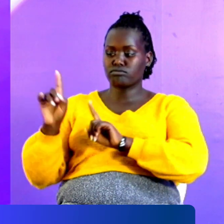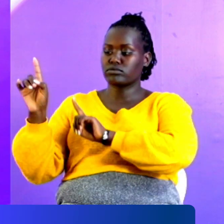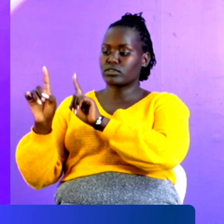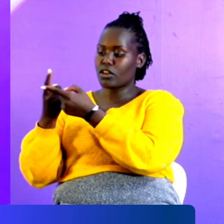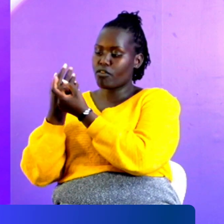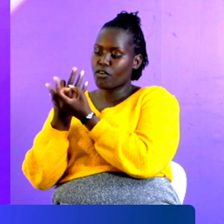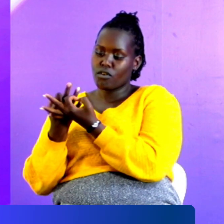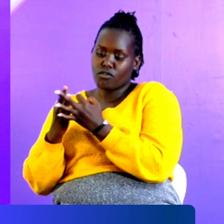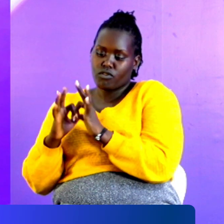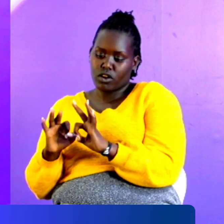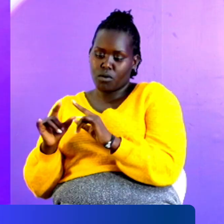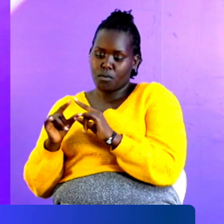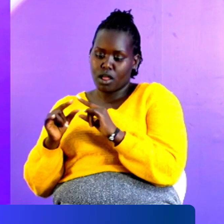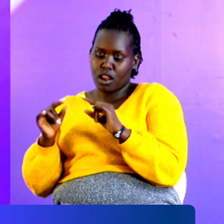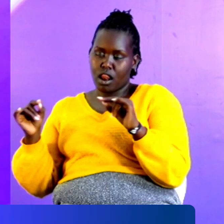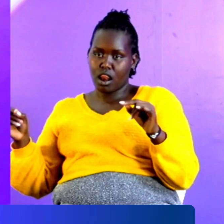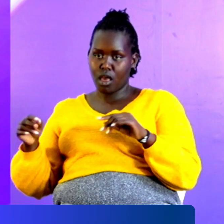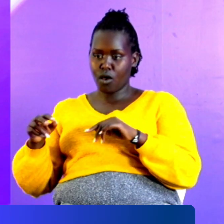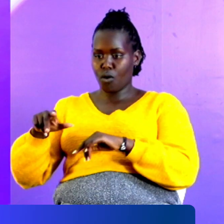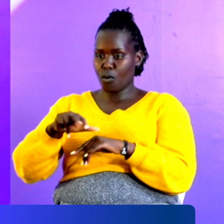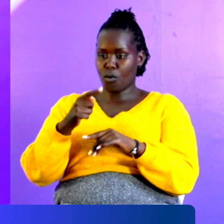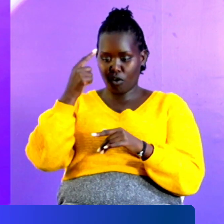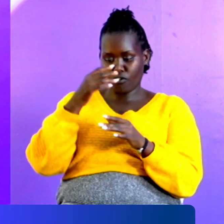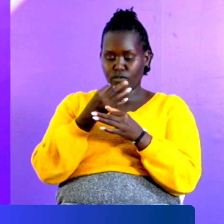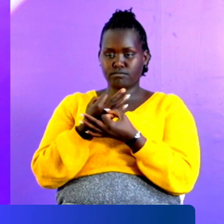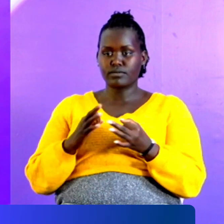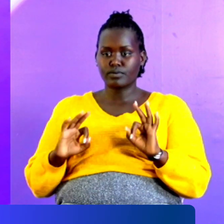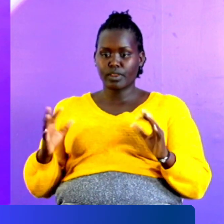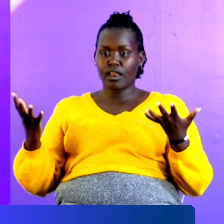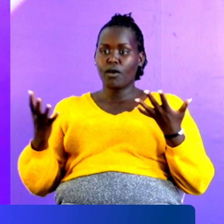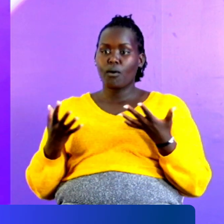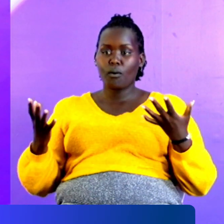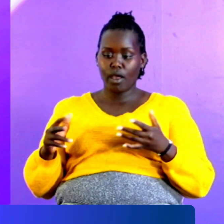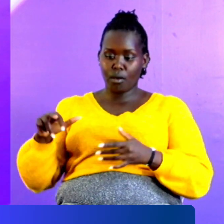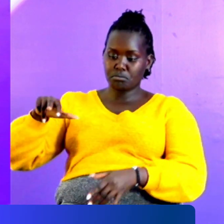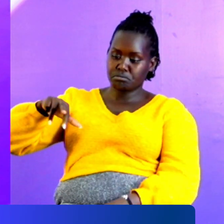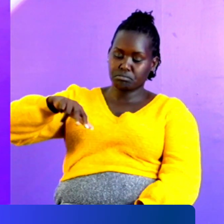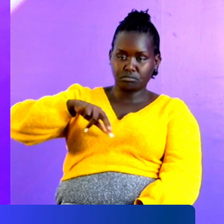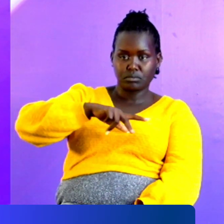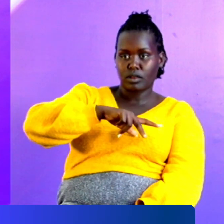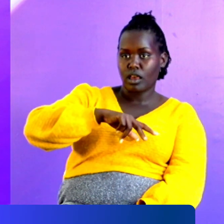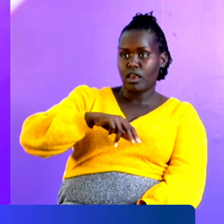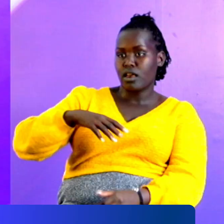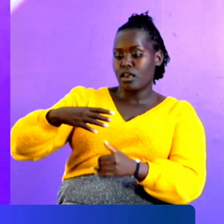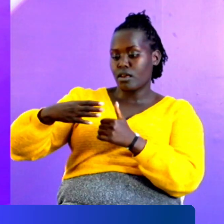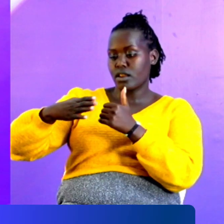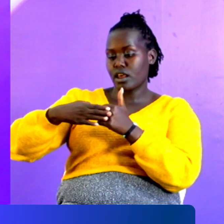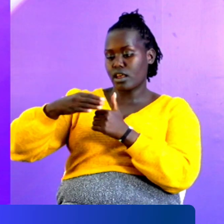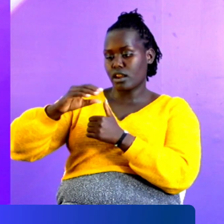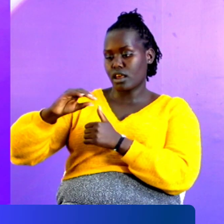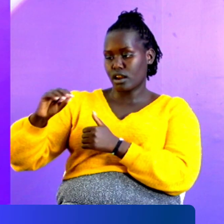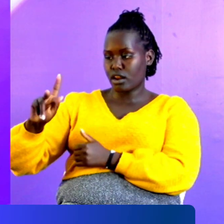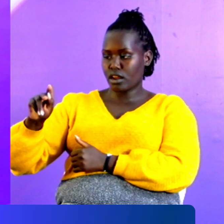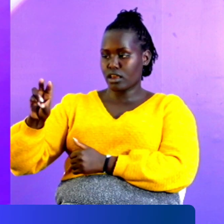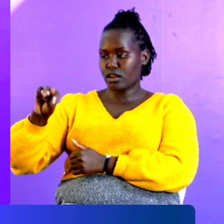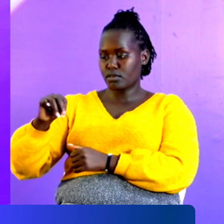Yes. Long walk for freedom, I mean. Yeah. I've named it Long Walk for Freedom. Yeah. Where we are going to walk about 900